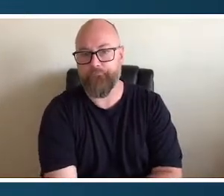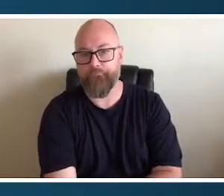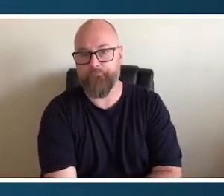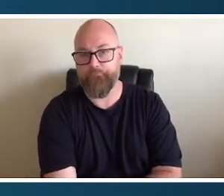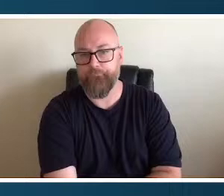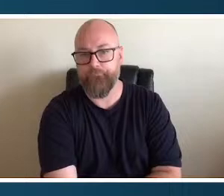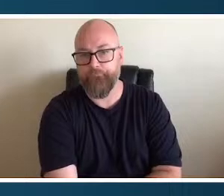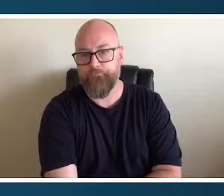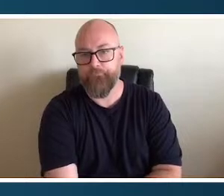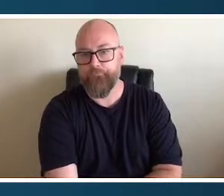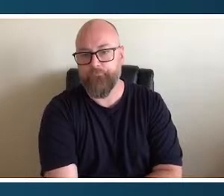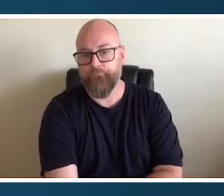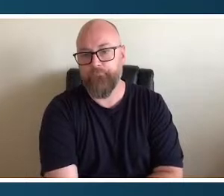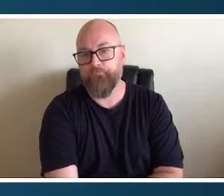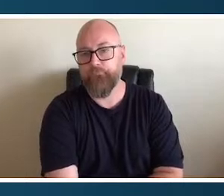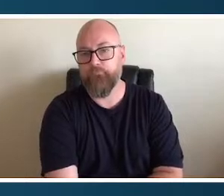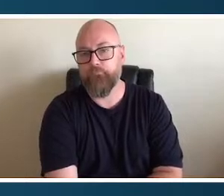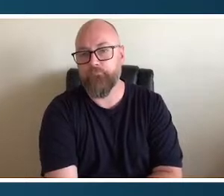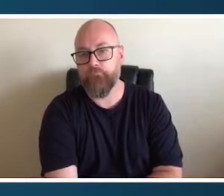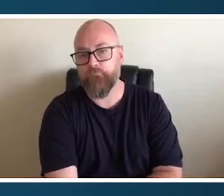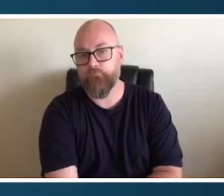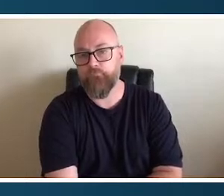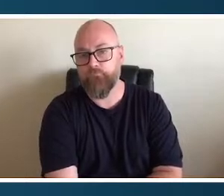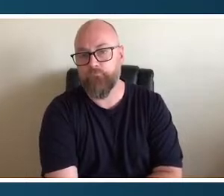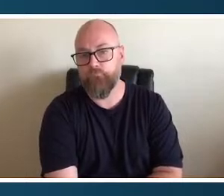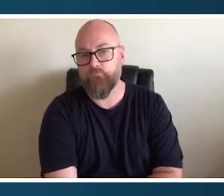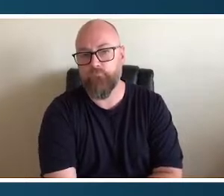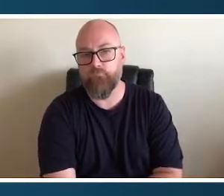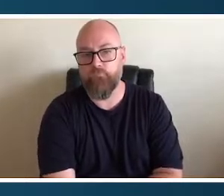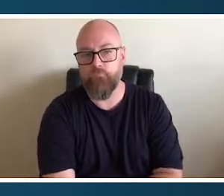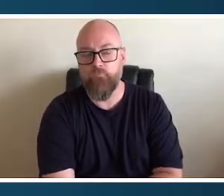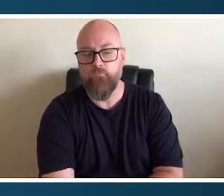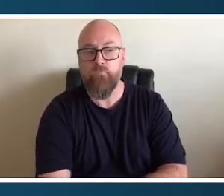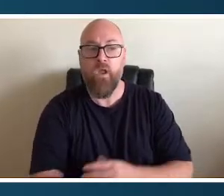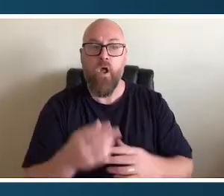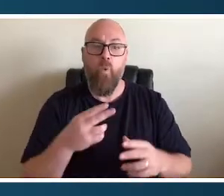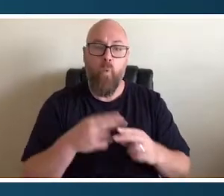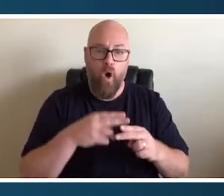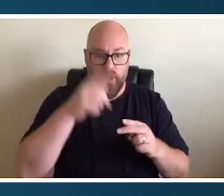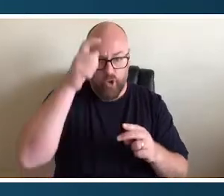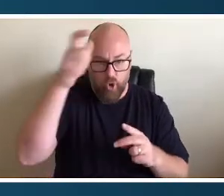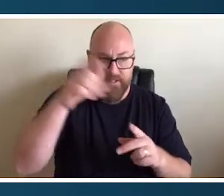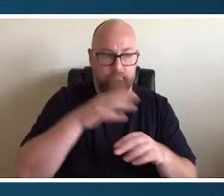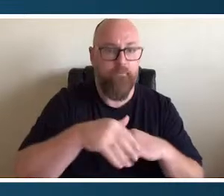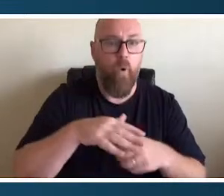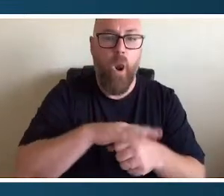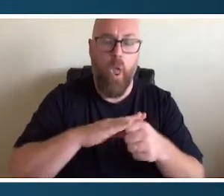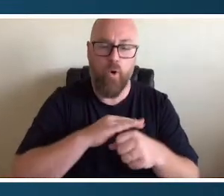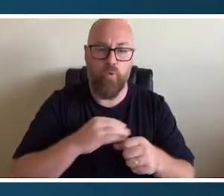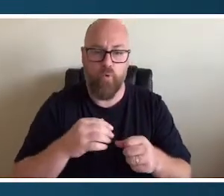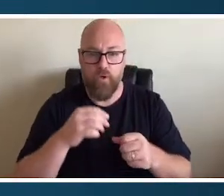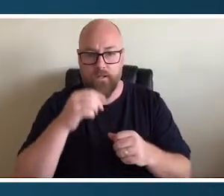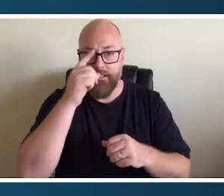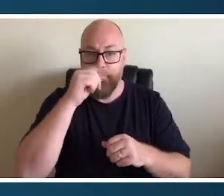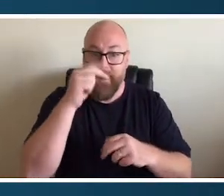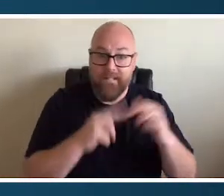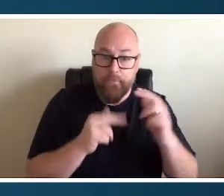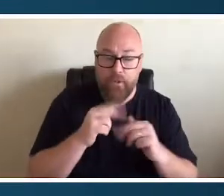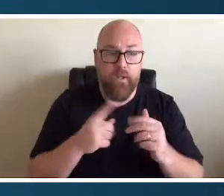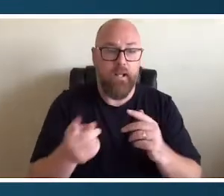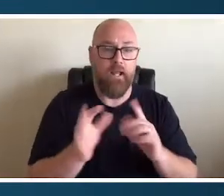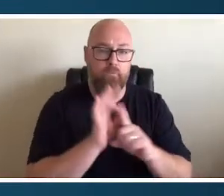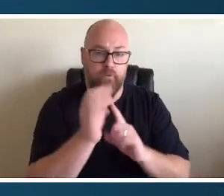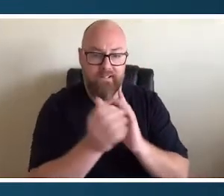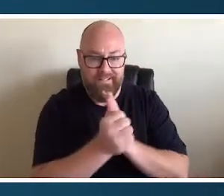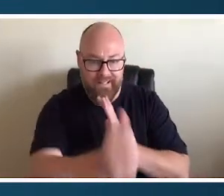as community-driven development and local capacity building, are not new and have been part of the development discourse